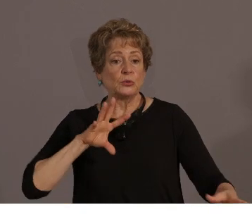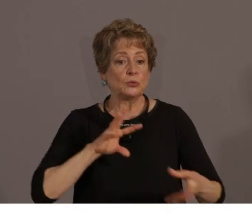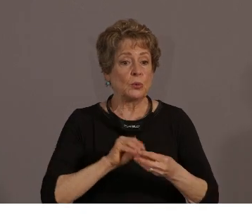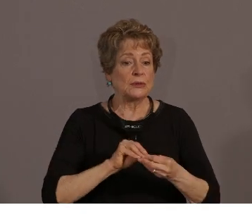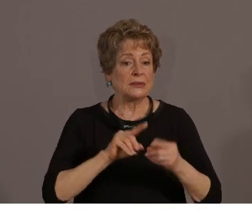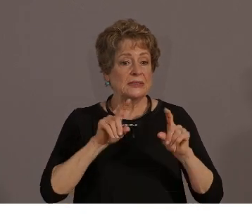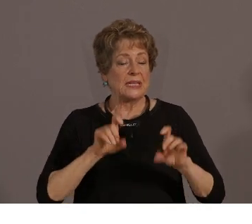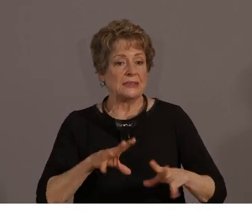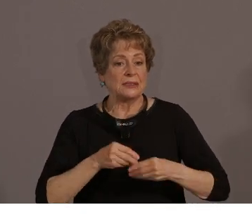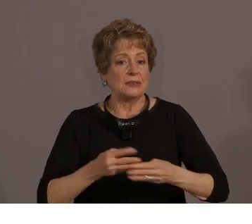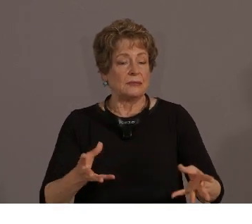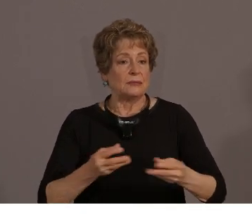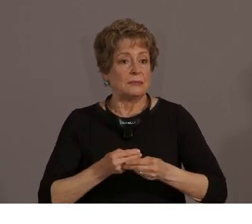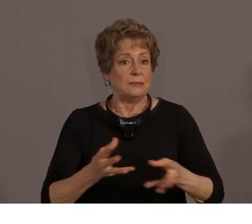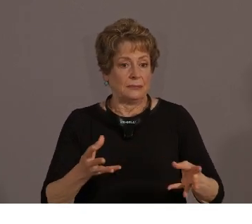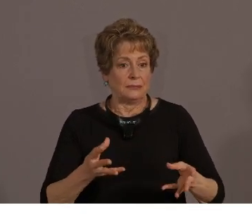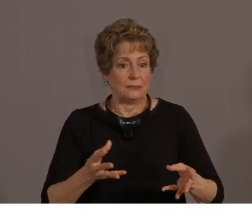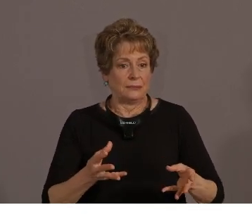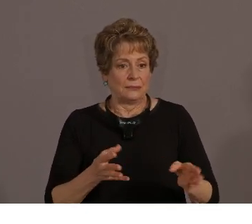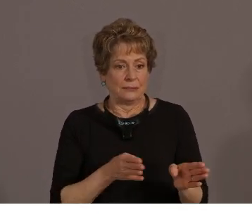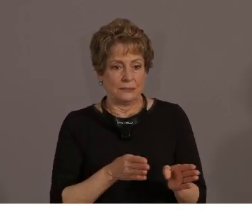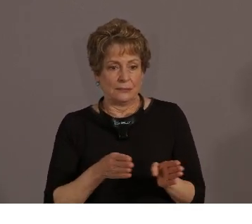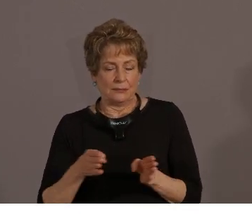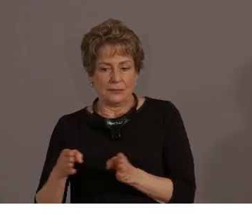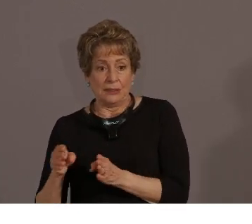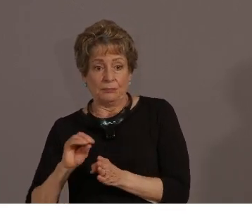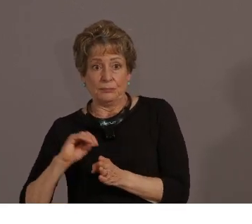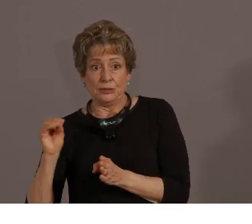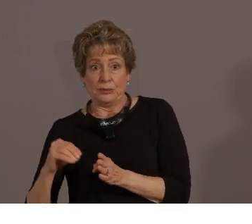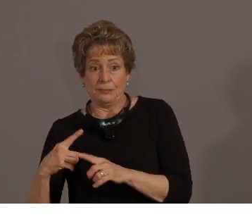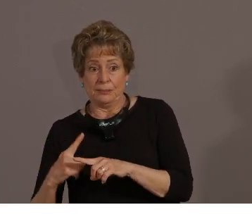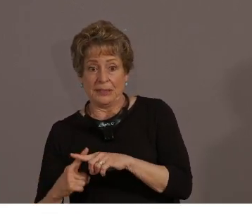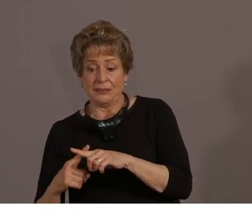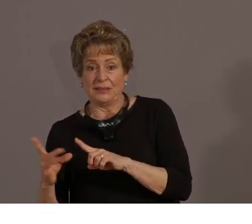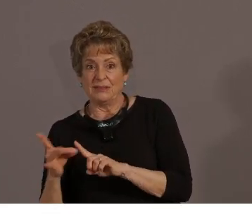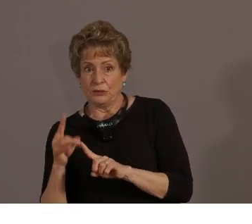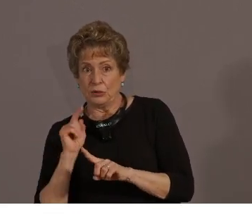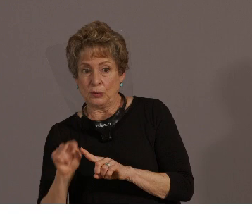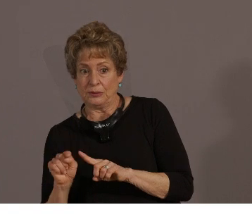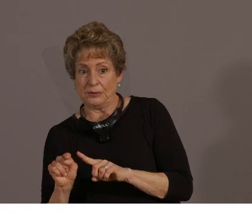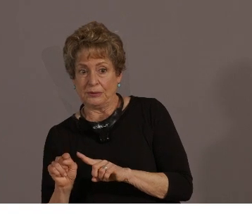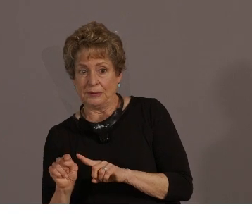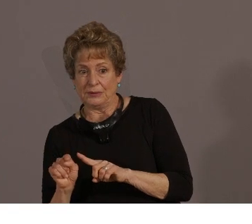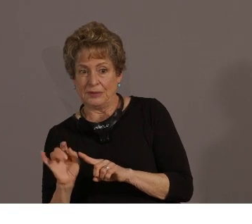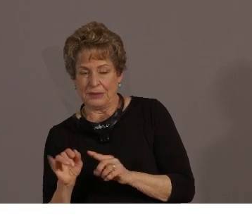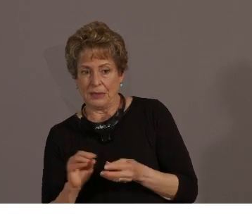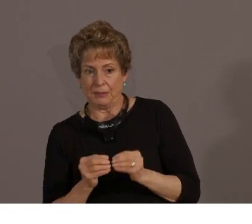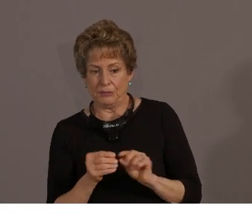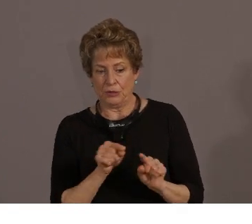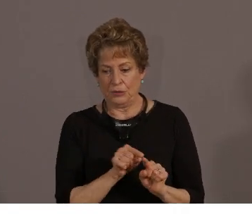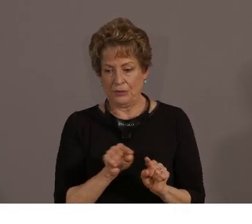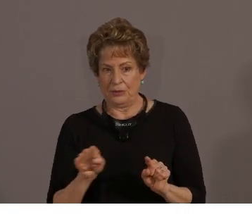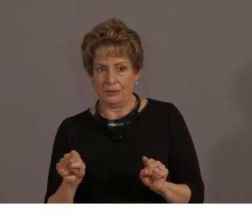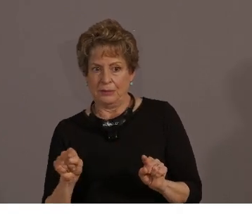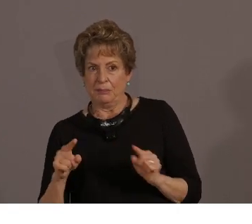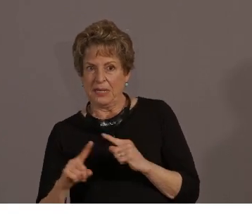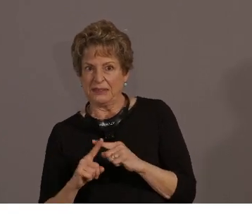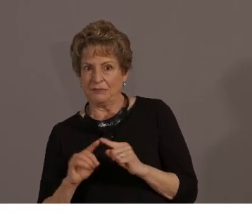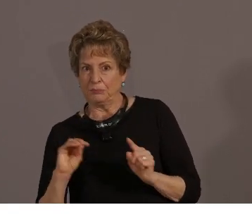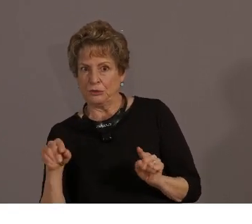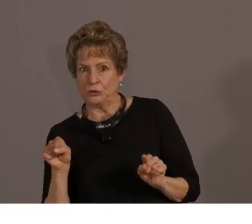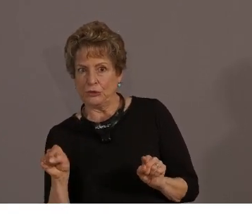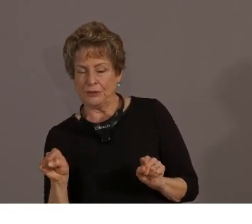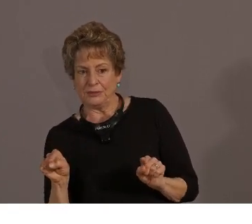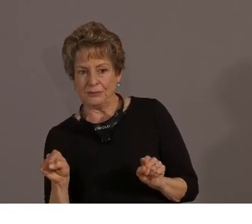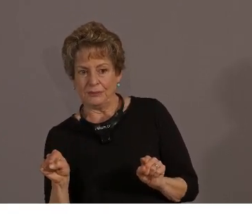percent positivity from the total number of tests. We've removed the serology data as well as the total number